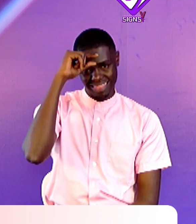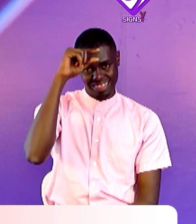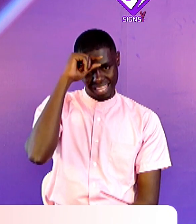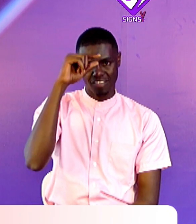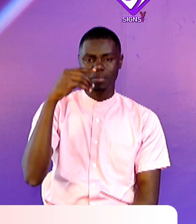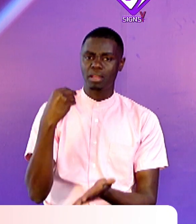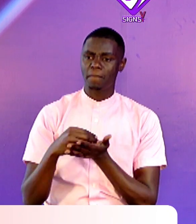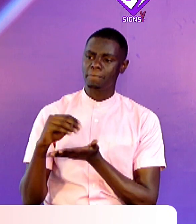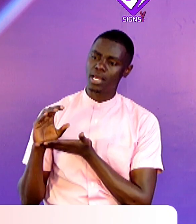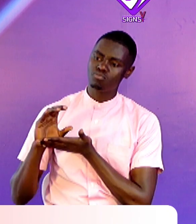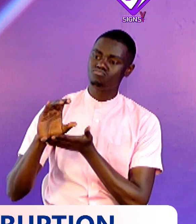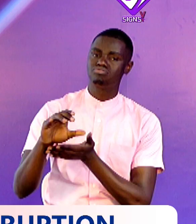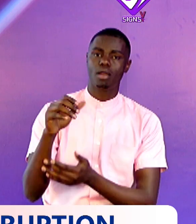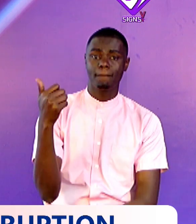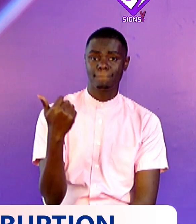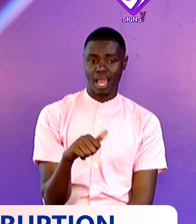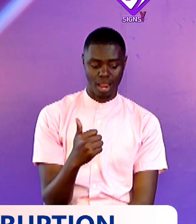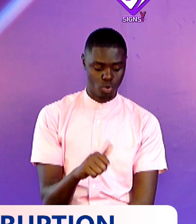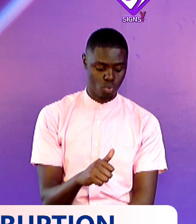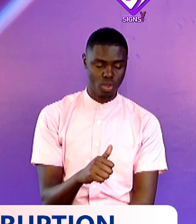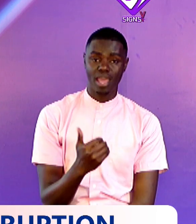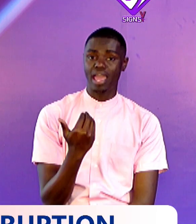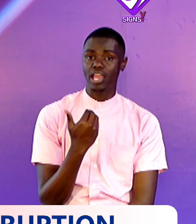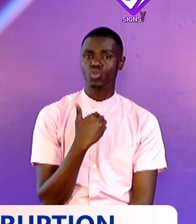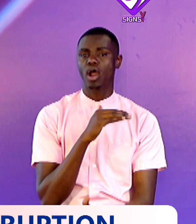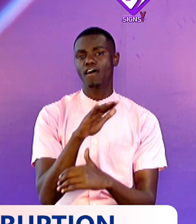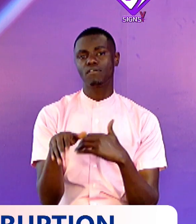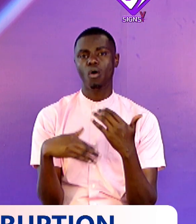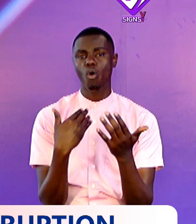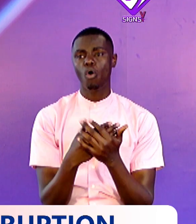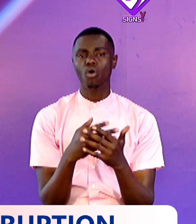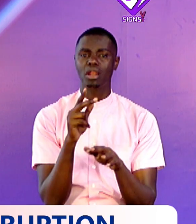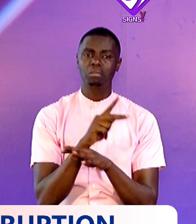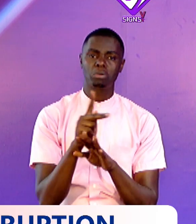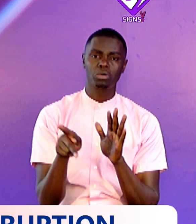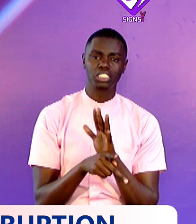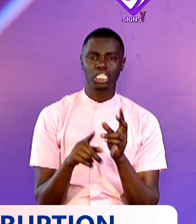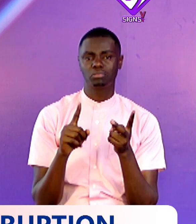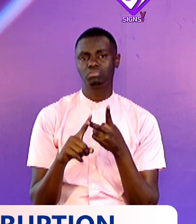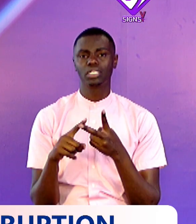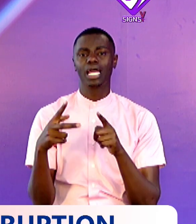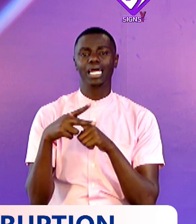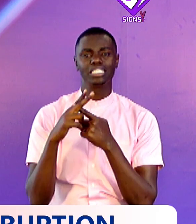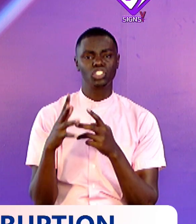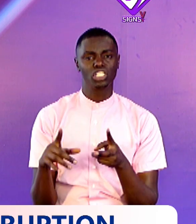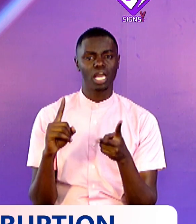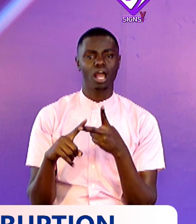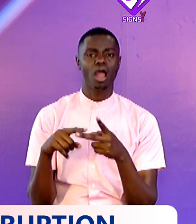not released money to them. Yeah. And you have all these projects to be done. You have the engineers, you have the workers